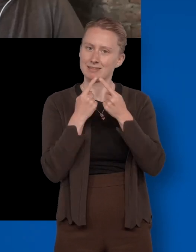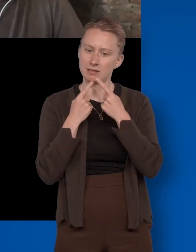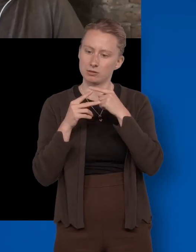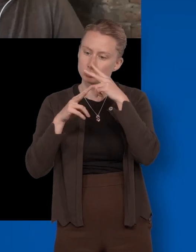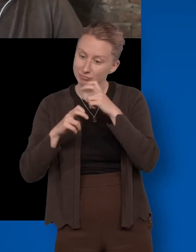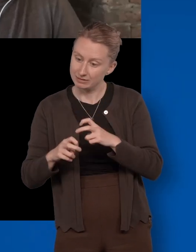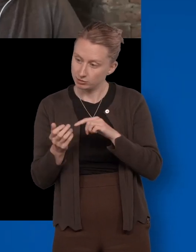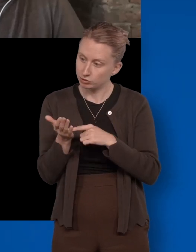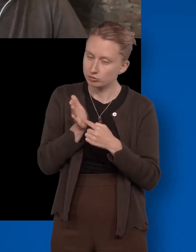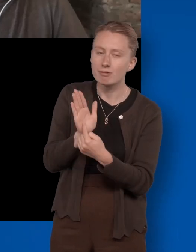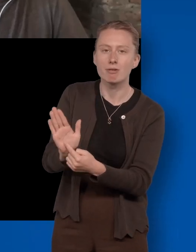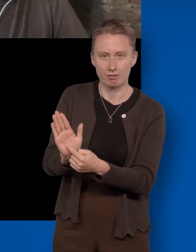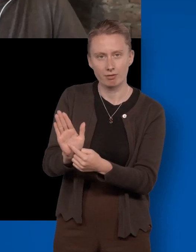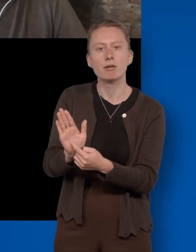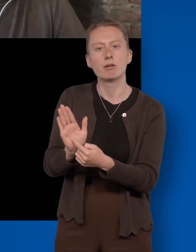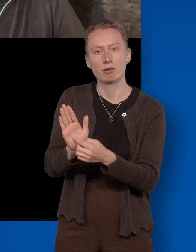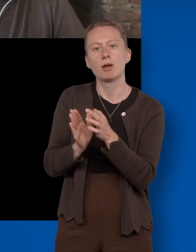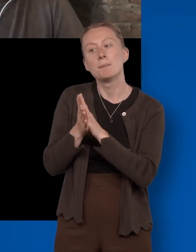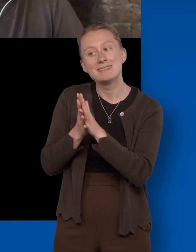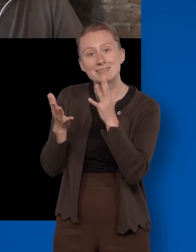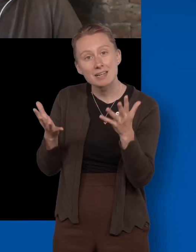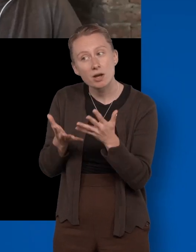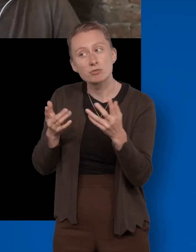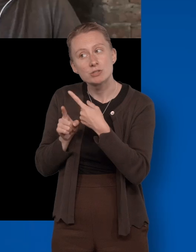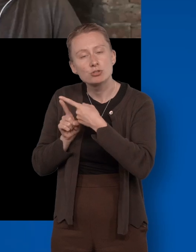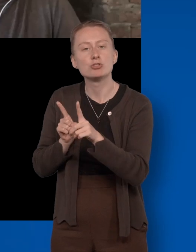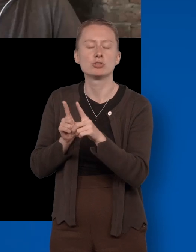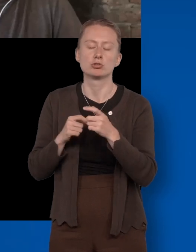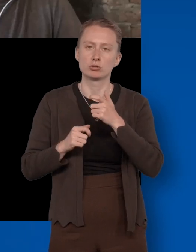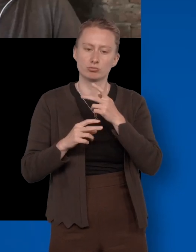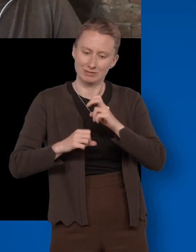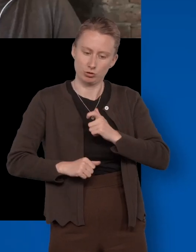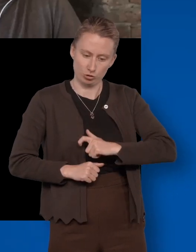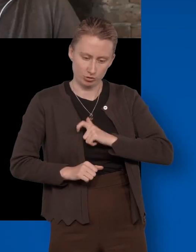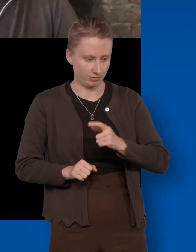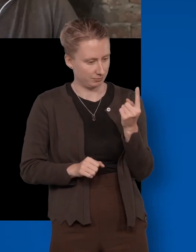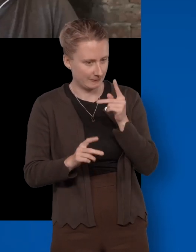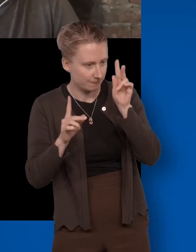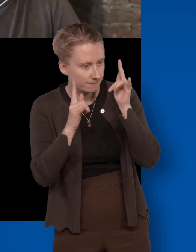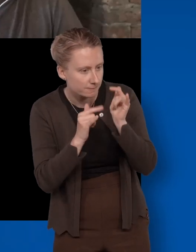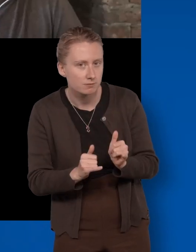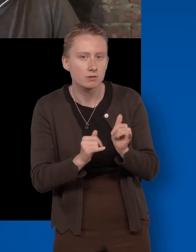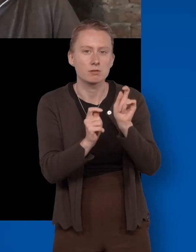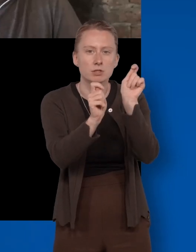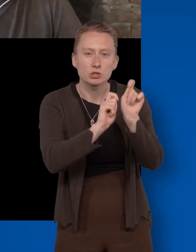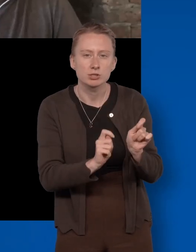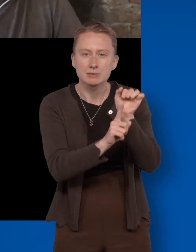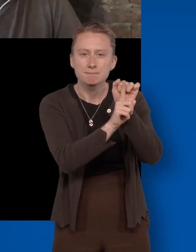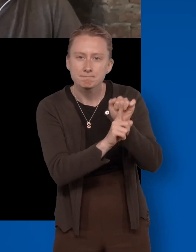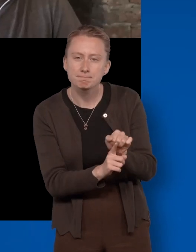data to the researchers in such a way that it's encouraged that you make the adjustments